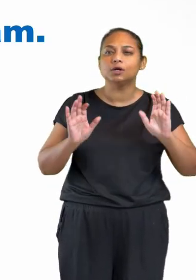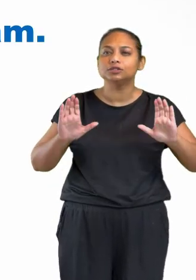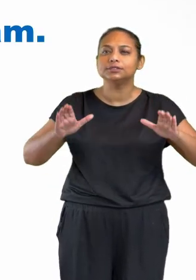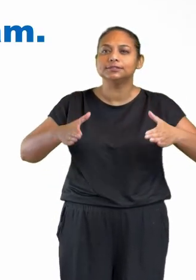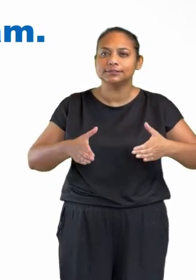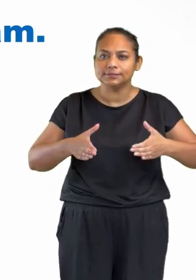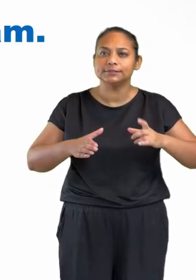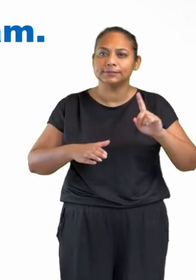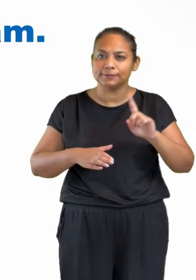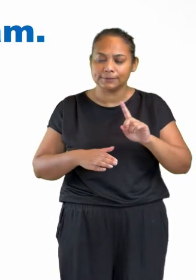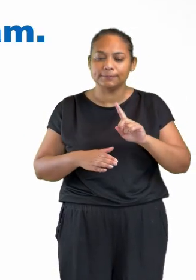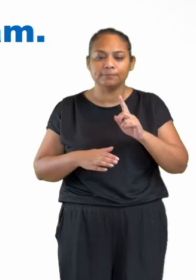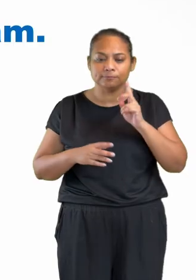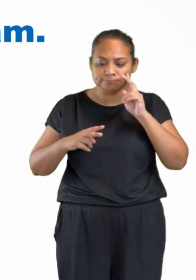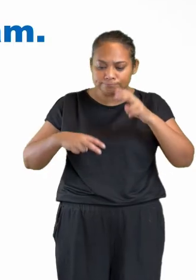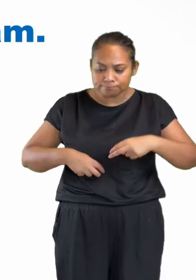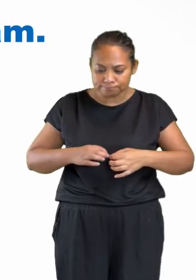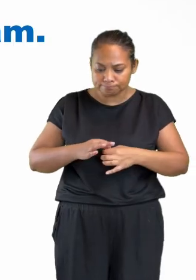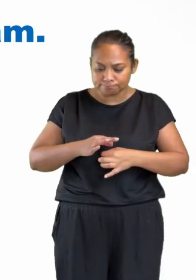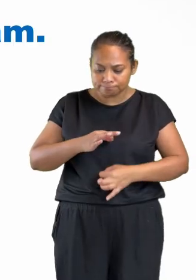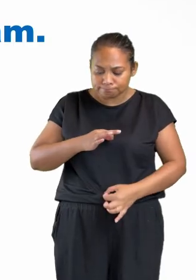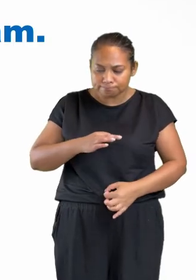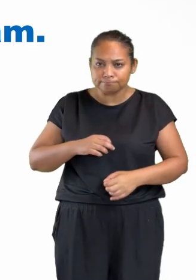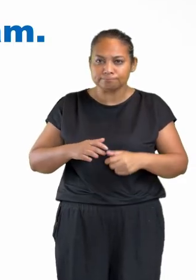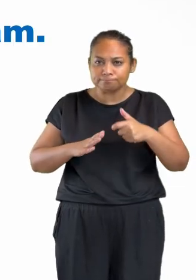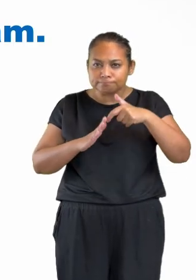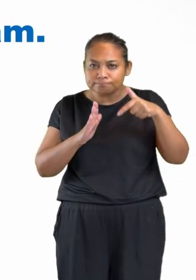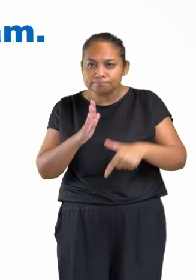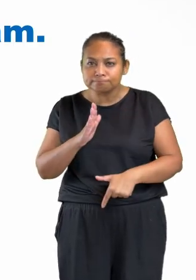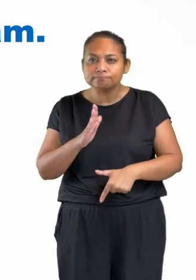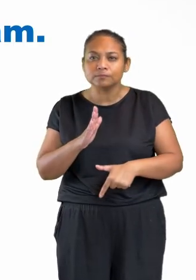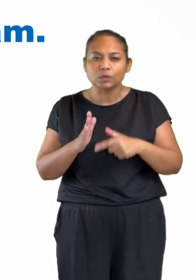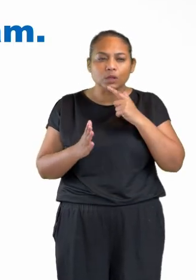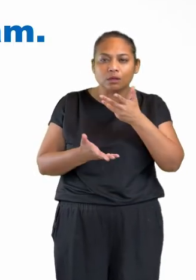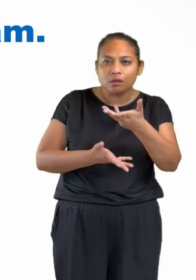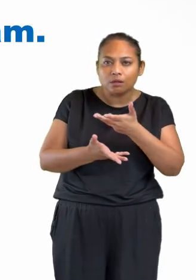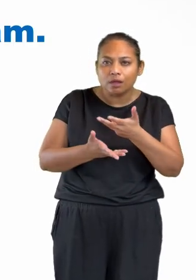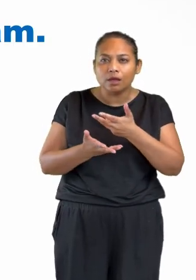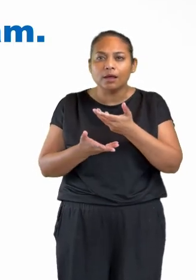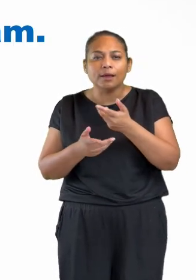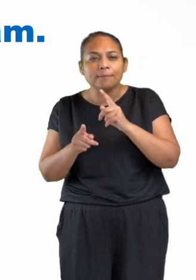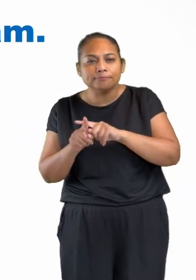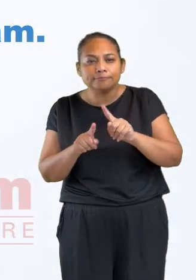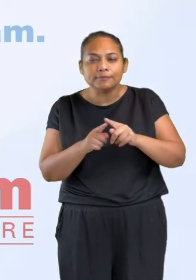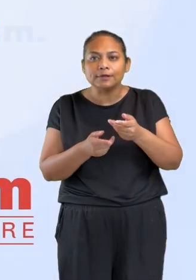then call you in to discuss further treatment for your aneurysm.